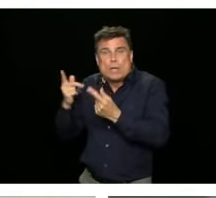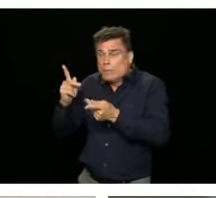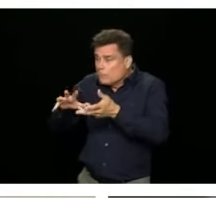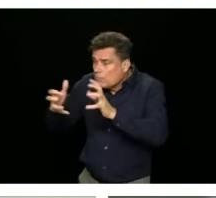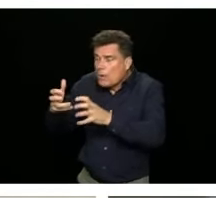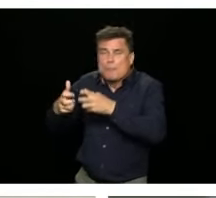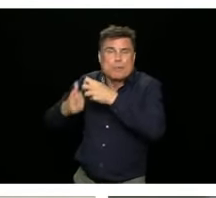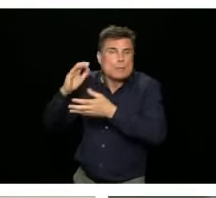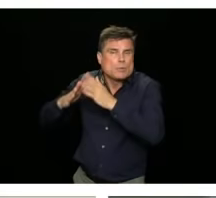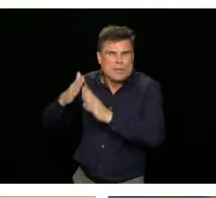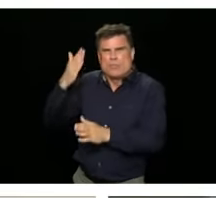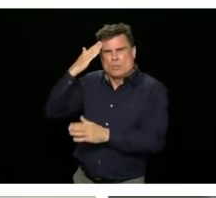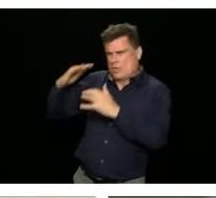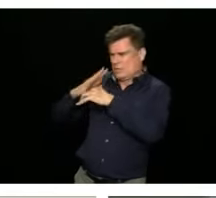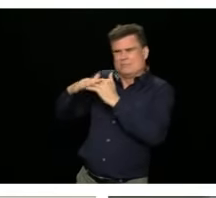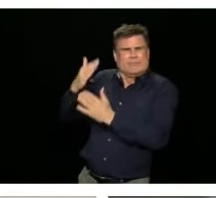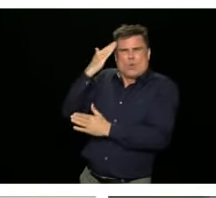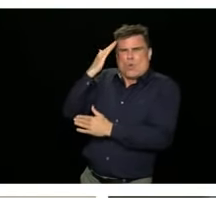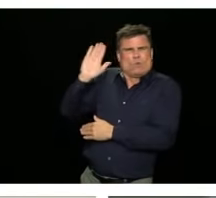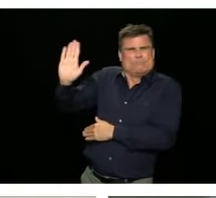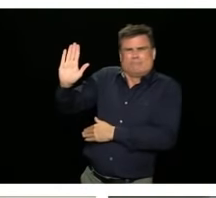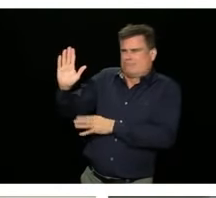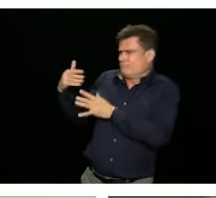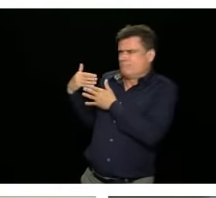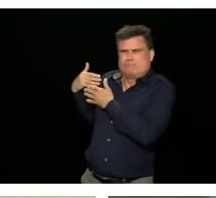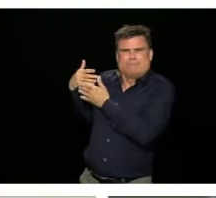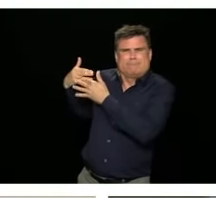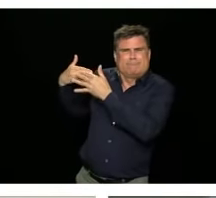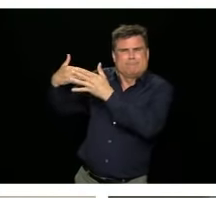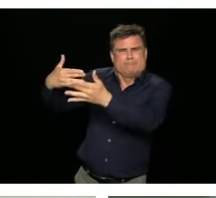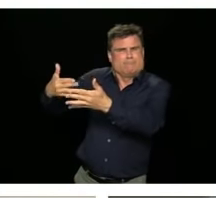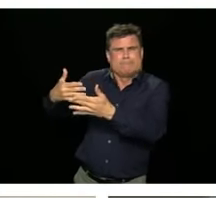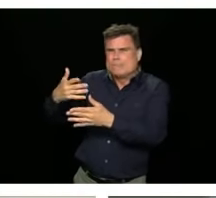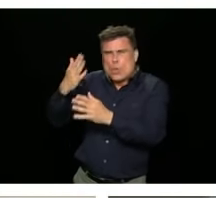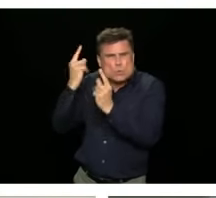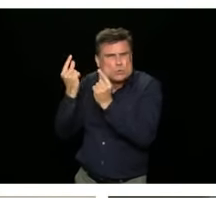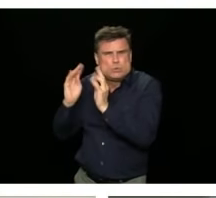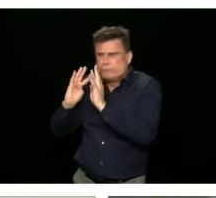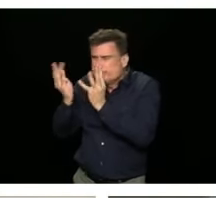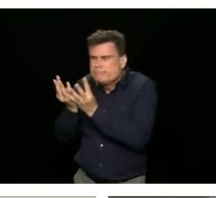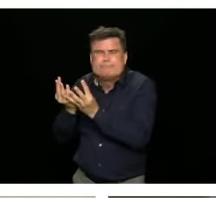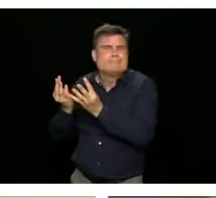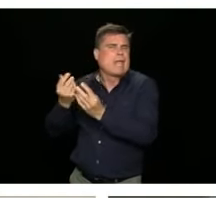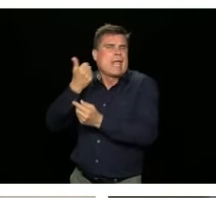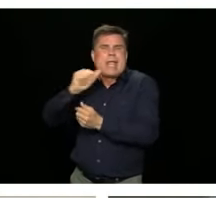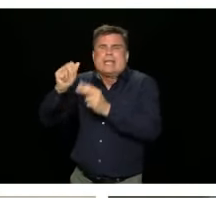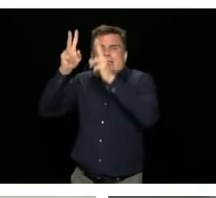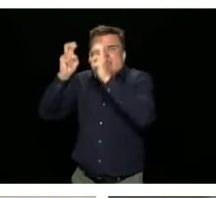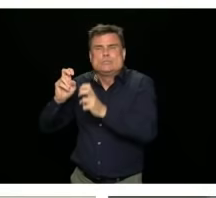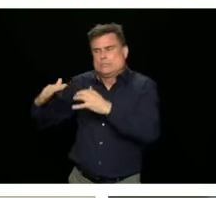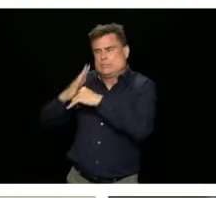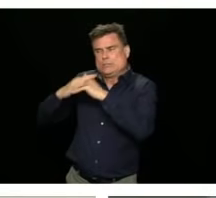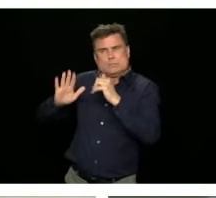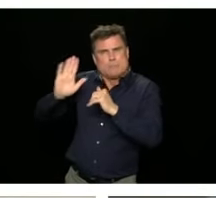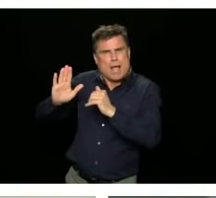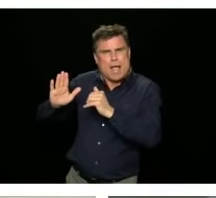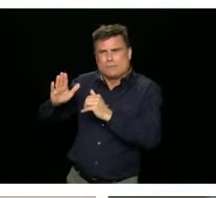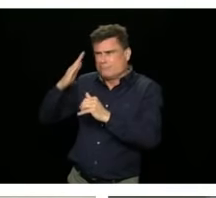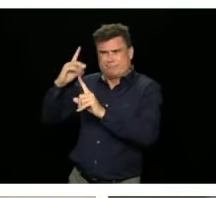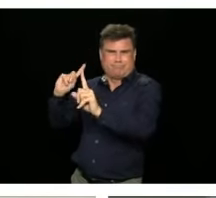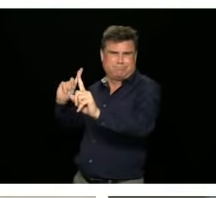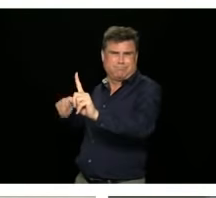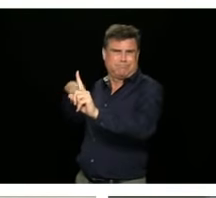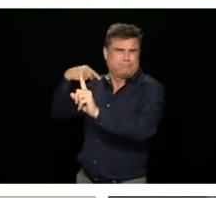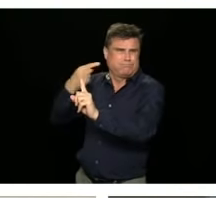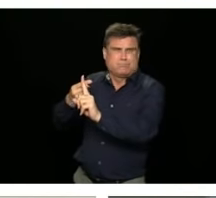numerous other engagements, public engagements, is not getting us far at all. So I do think